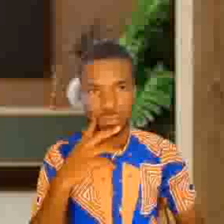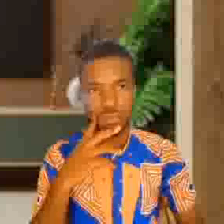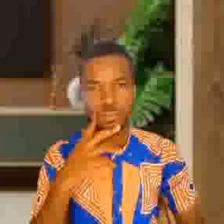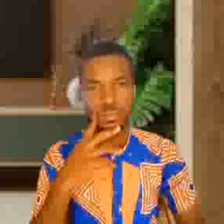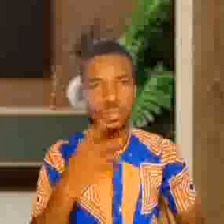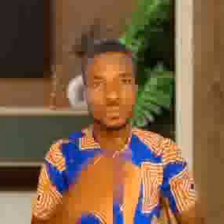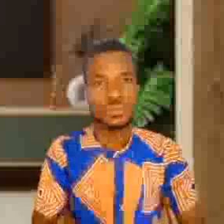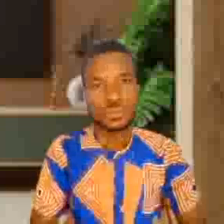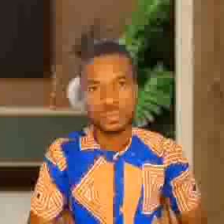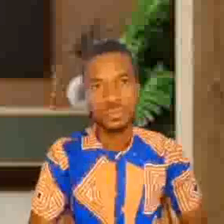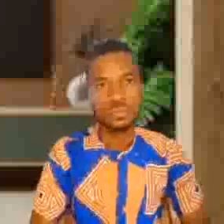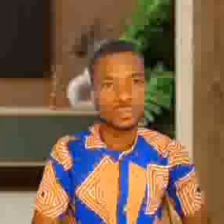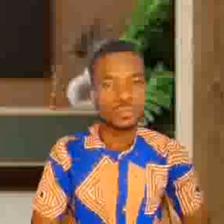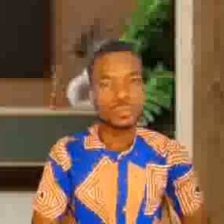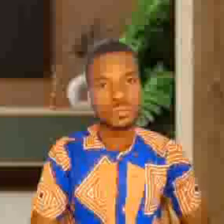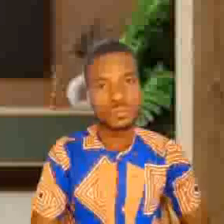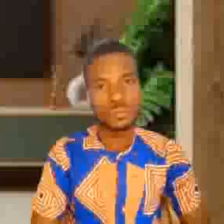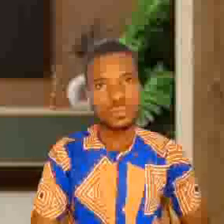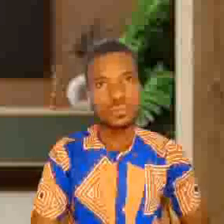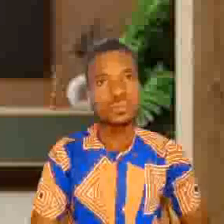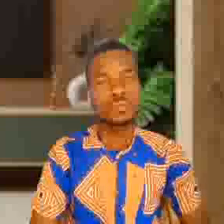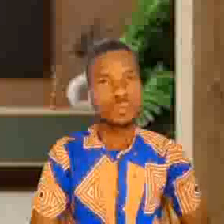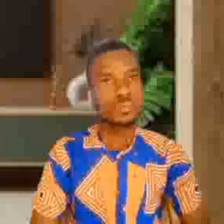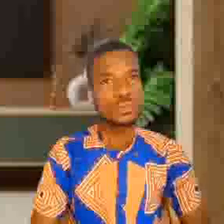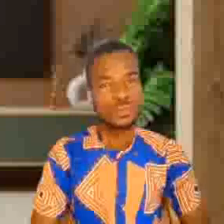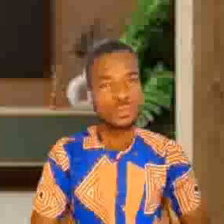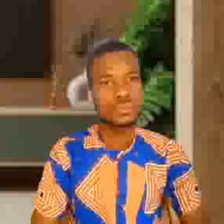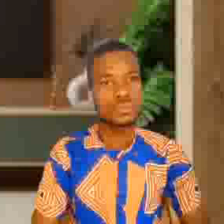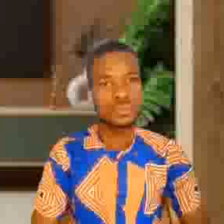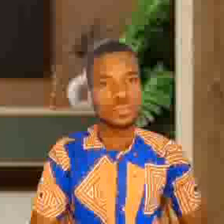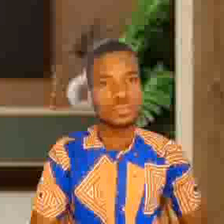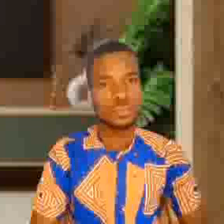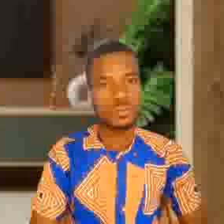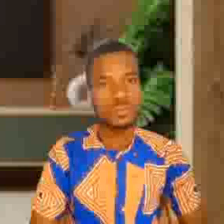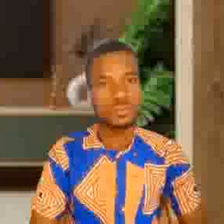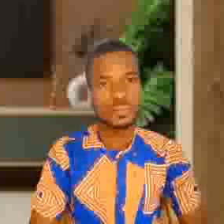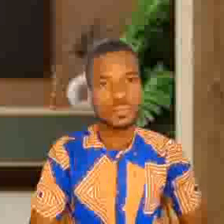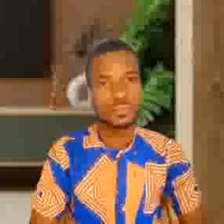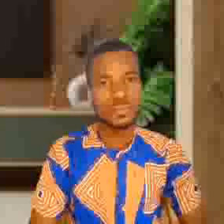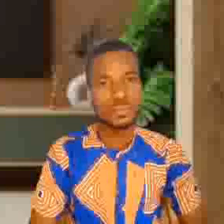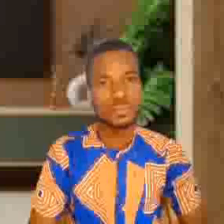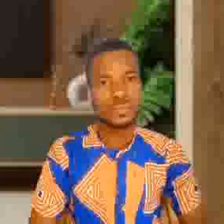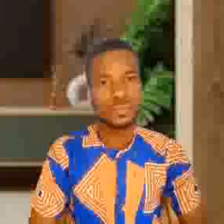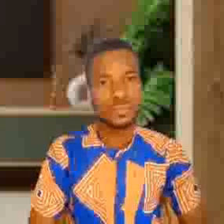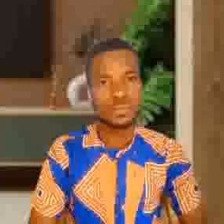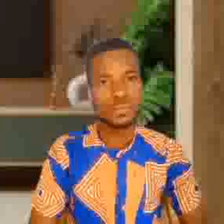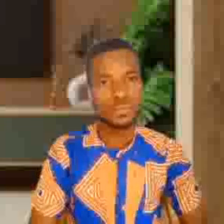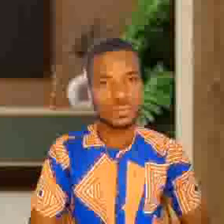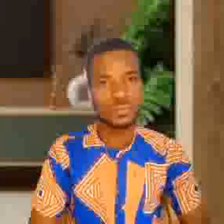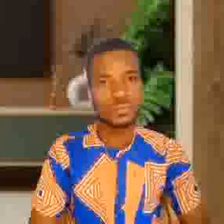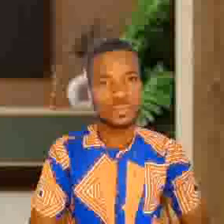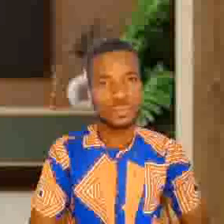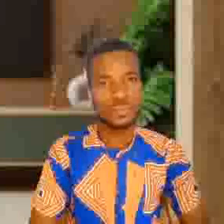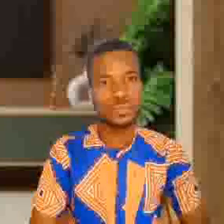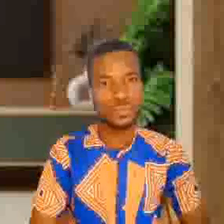If your life is not structured that way, and you are faced with a situation that is orchestrated from the realm of the spirit that obviously suggests that you